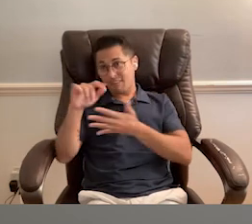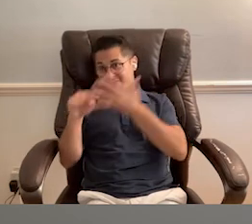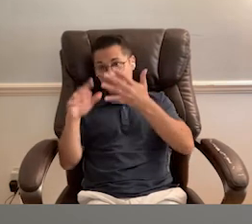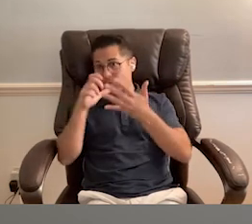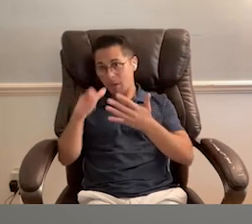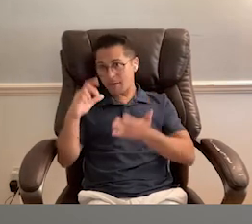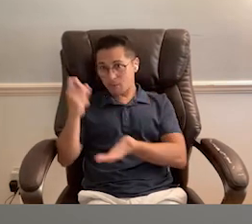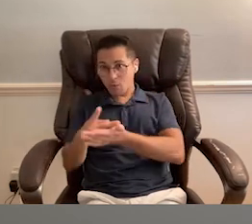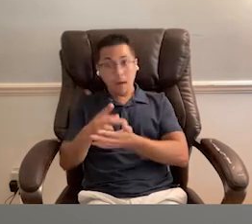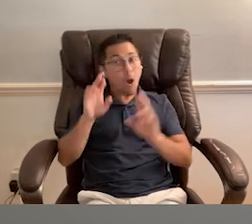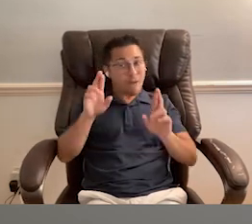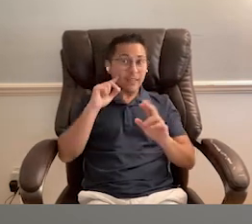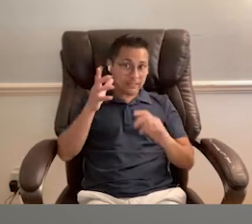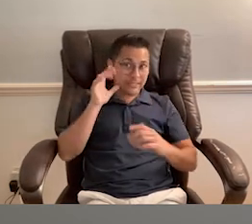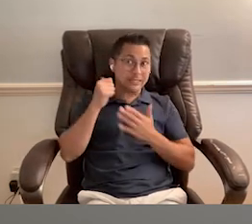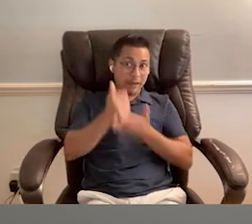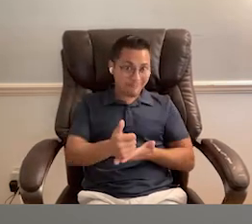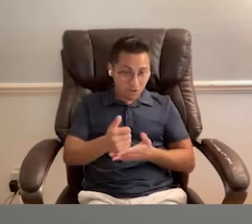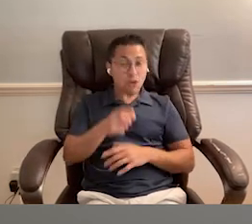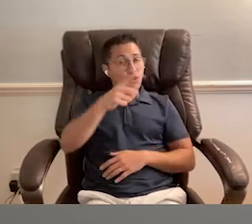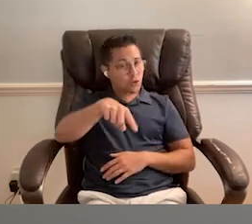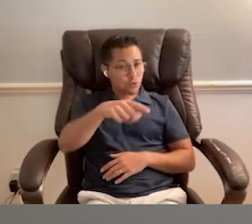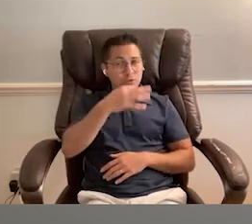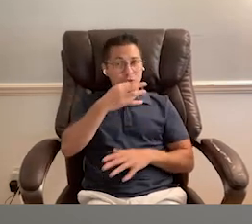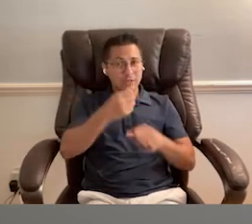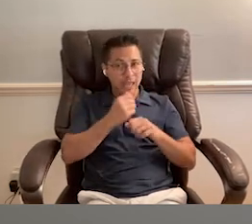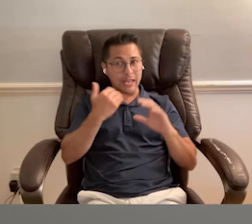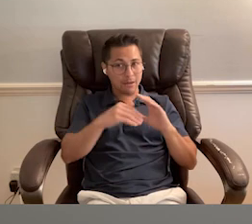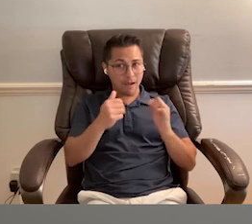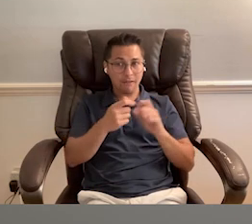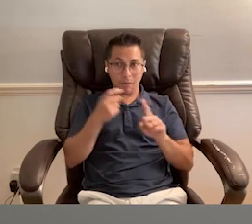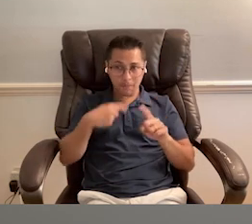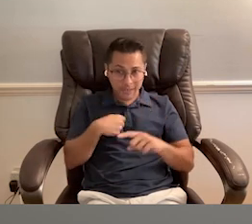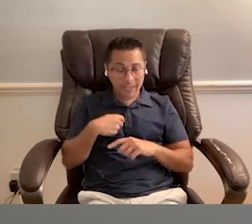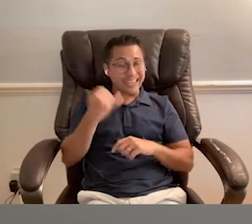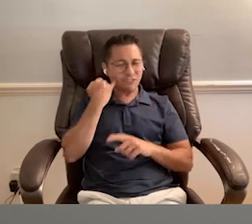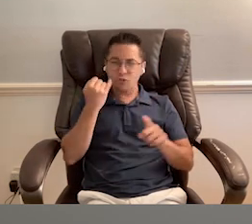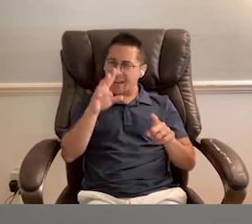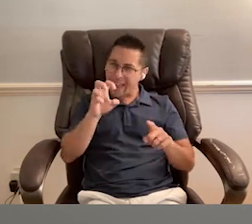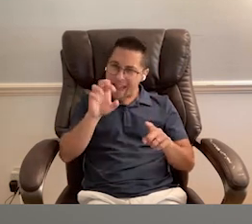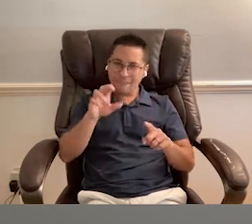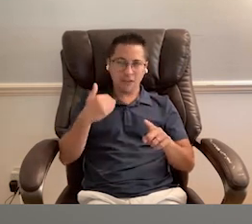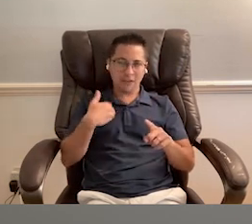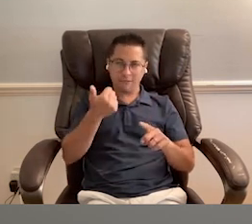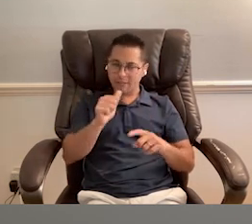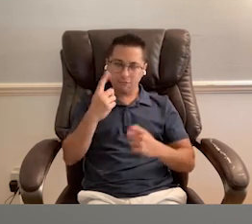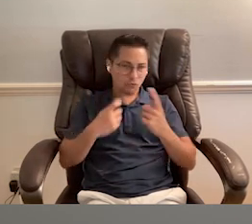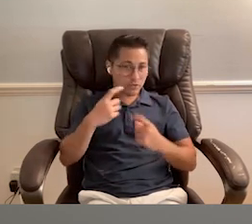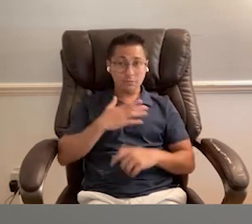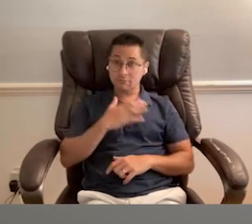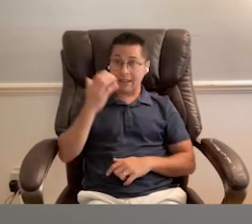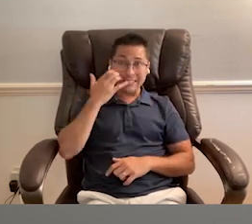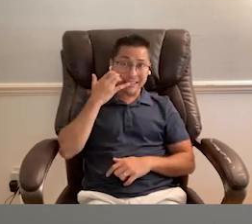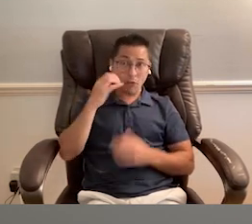is, hopefully it's been helpful. You will get an email with me with my information. If you ever have any questions, my